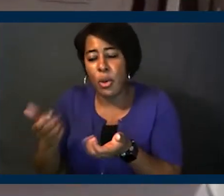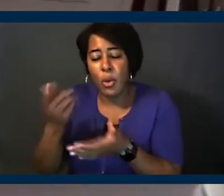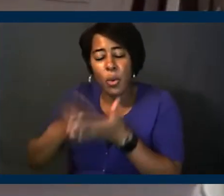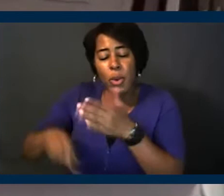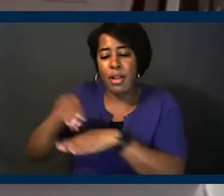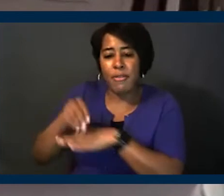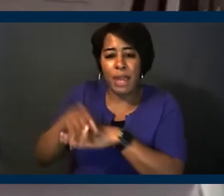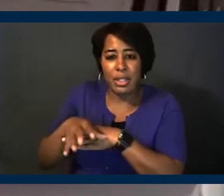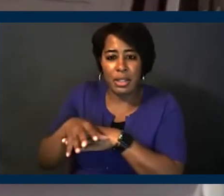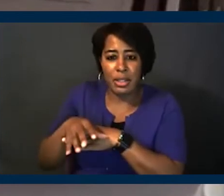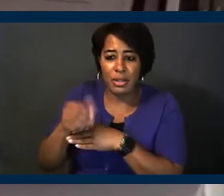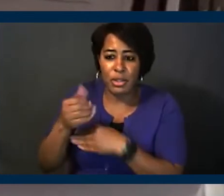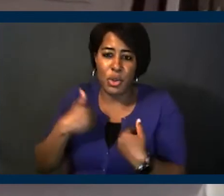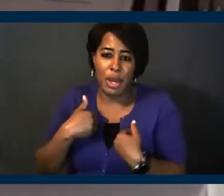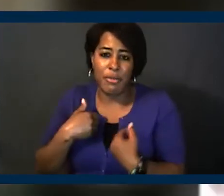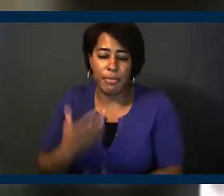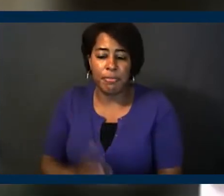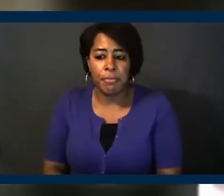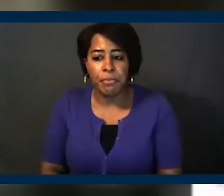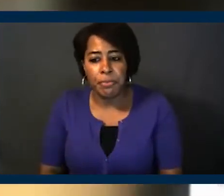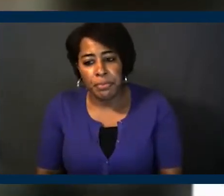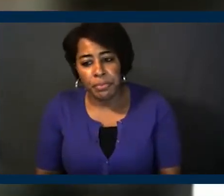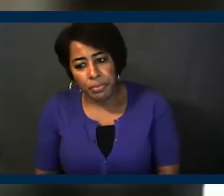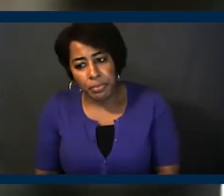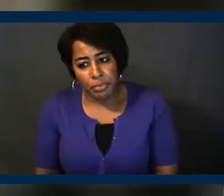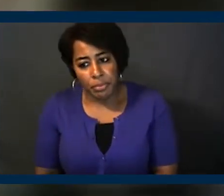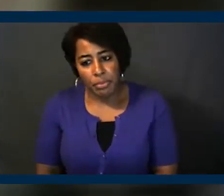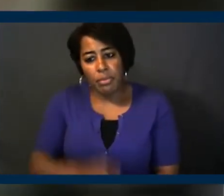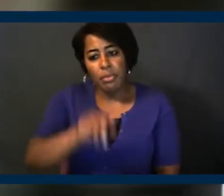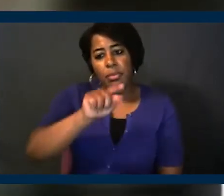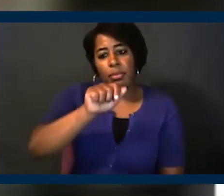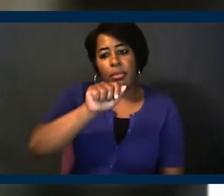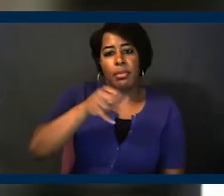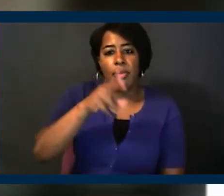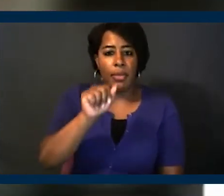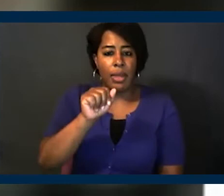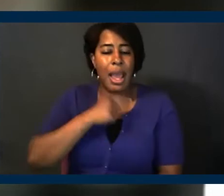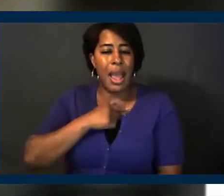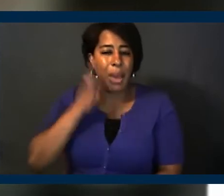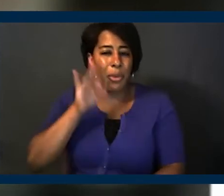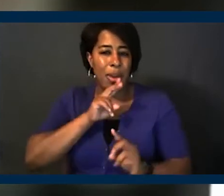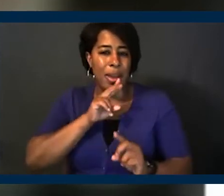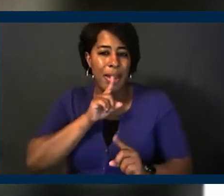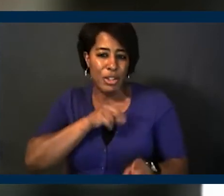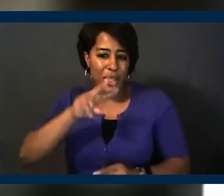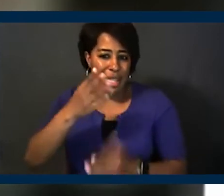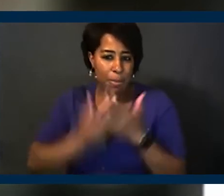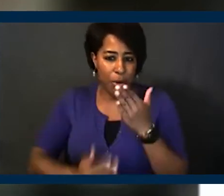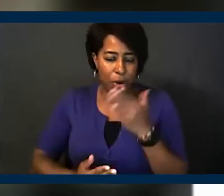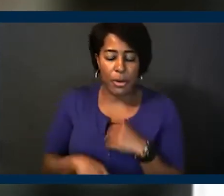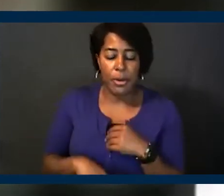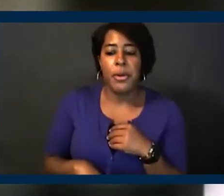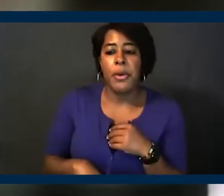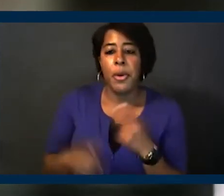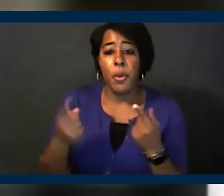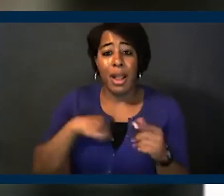people? I'm going to answer the later part of the question first. When I got to San Diego and